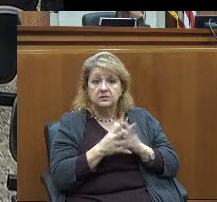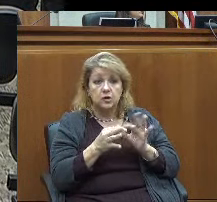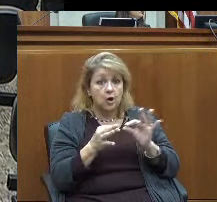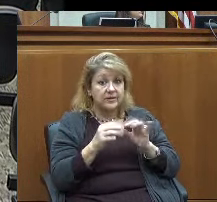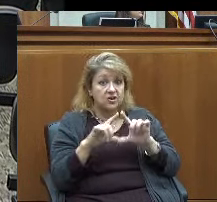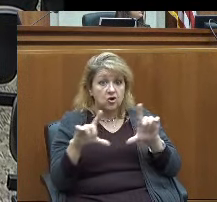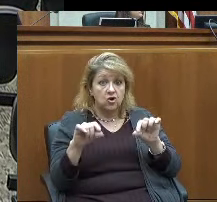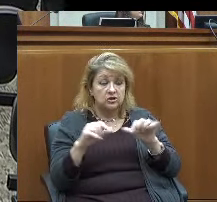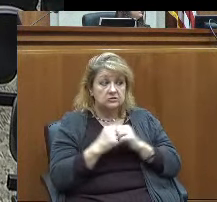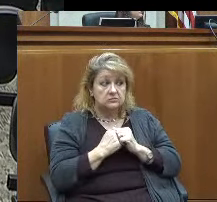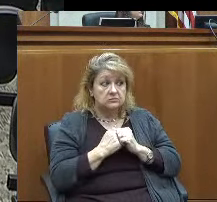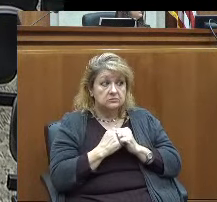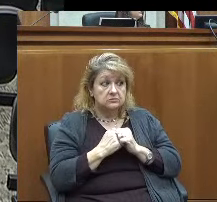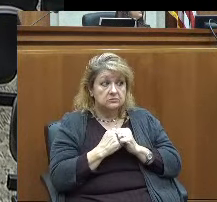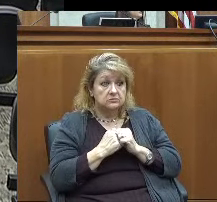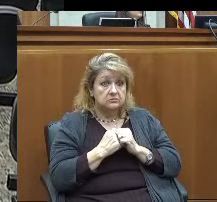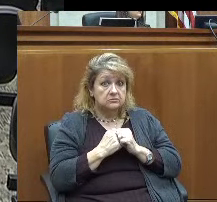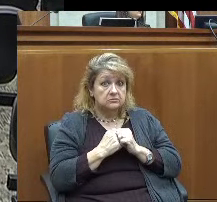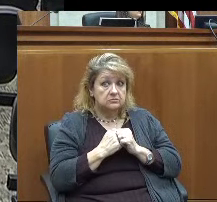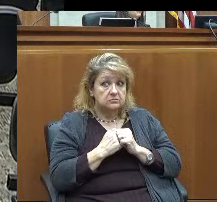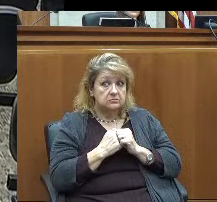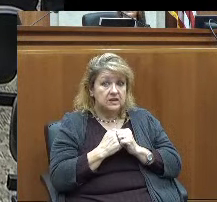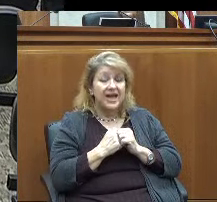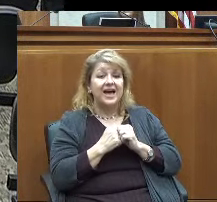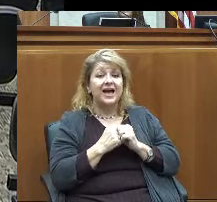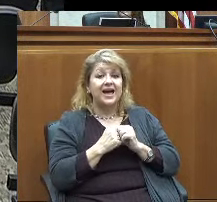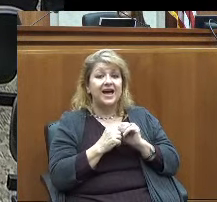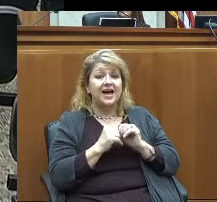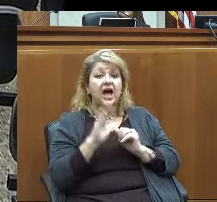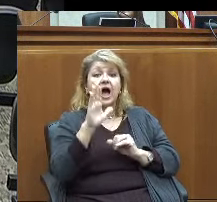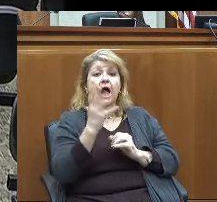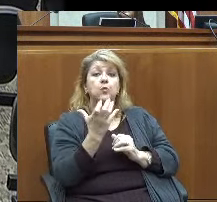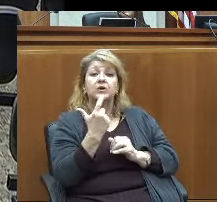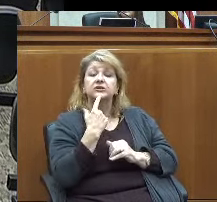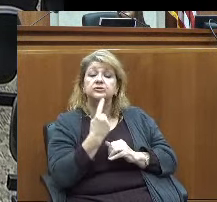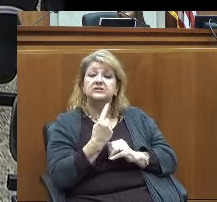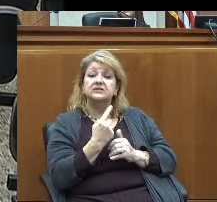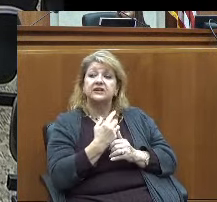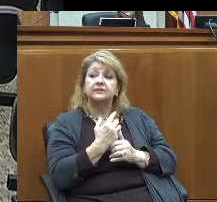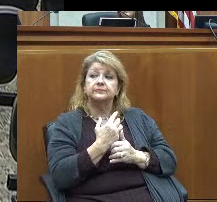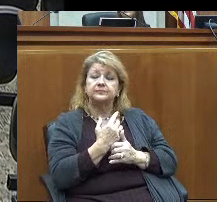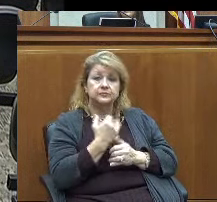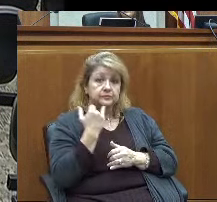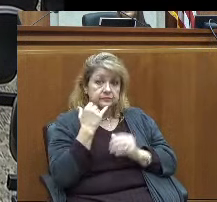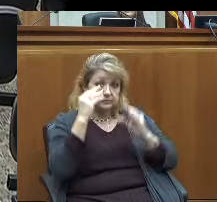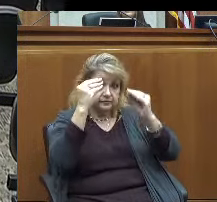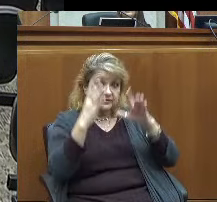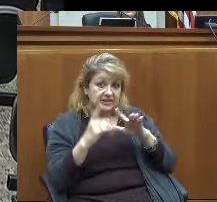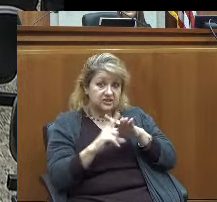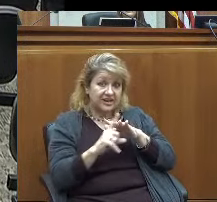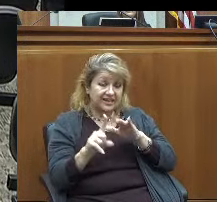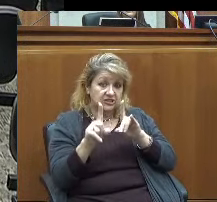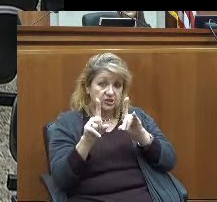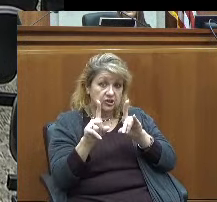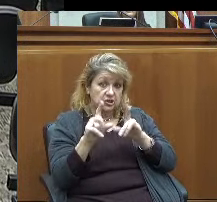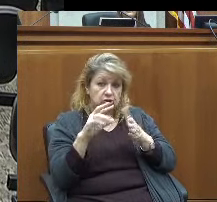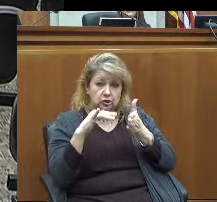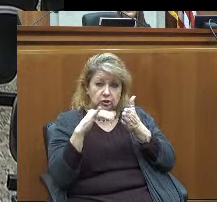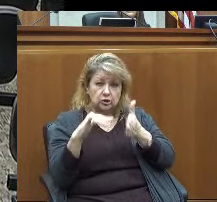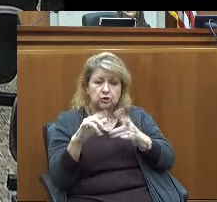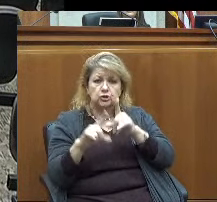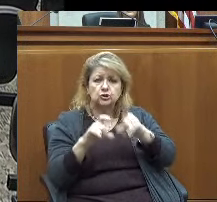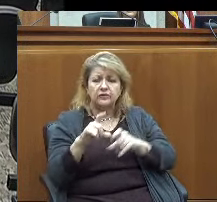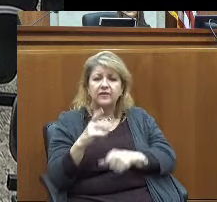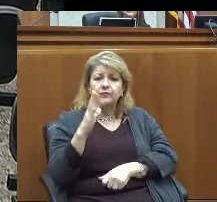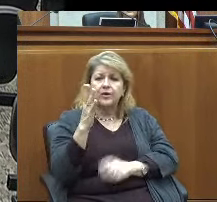Comment card? Any comments before we? I would just like to say, the teacher exit survey is where when we ask